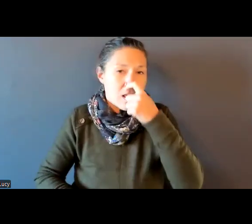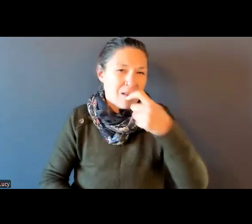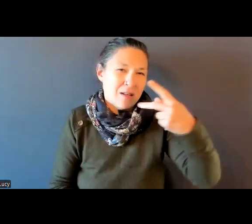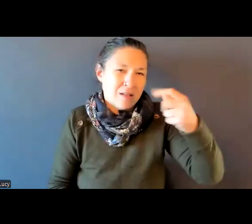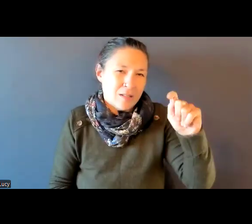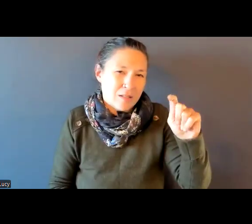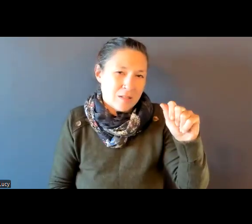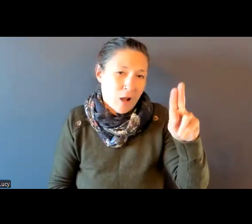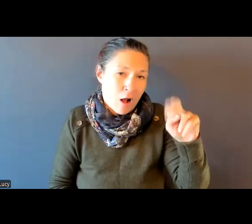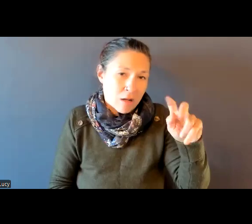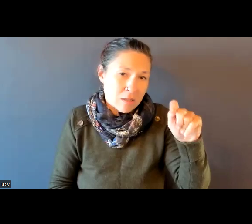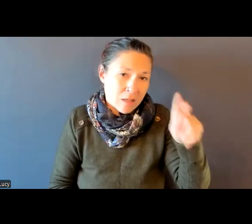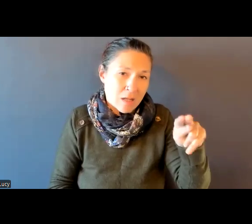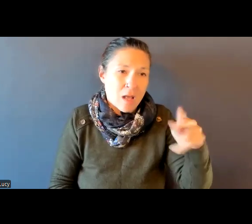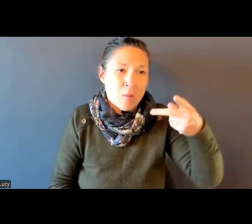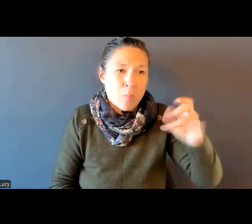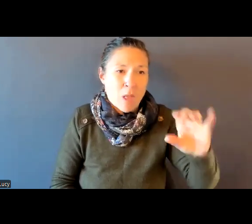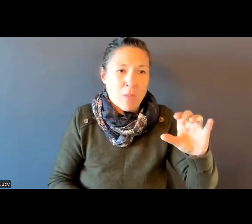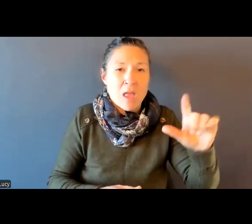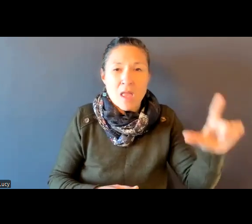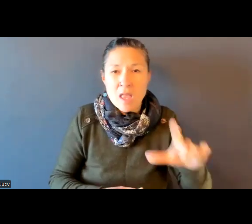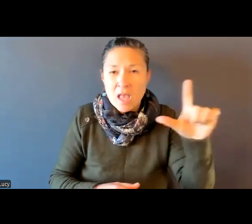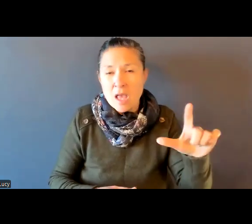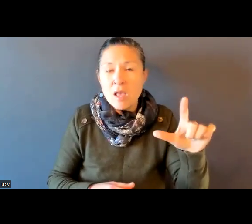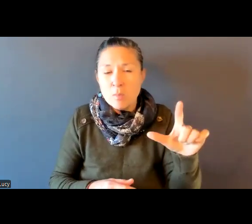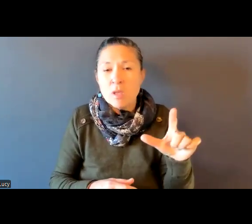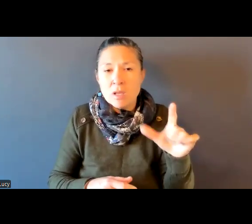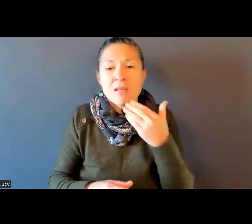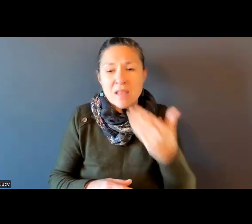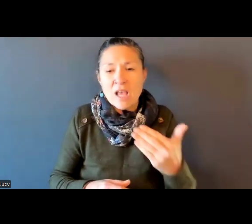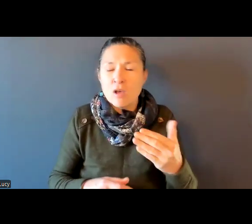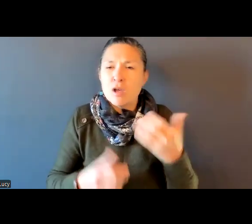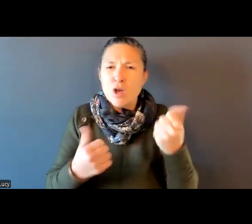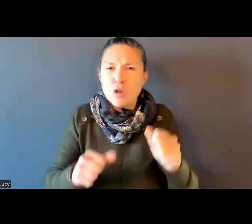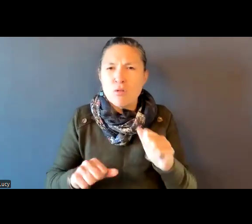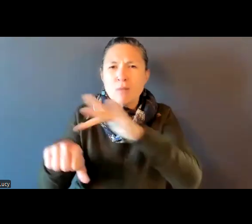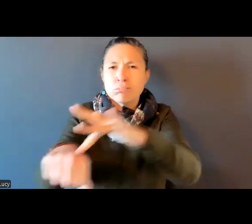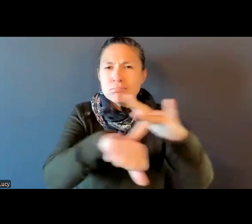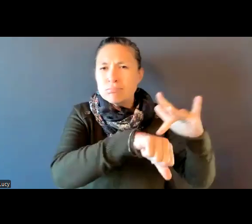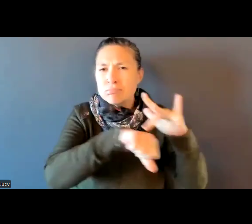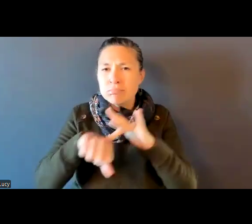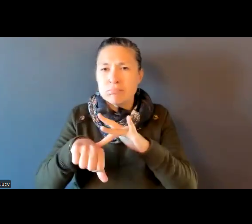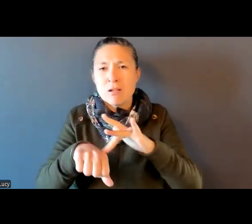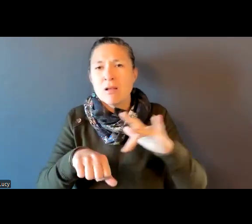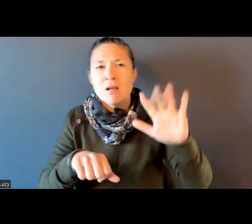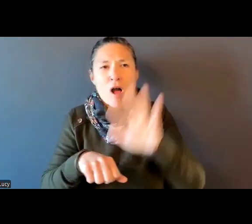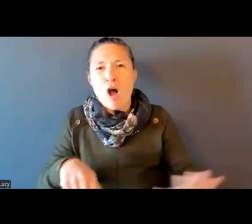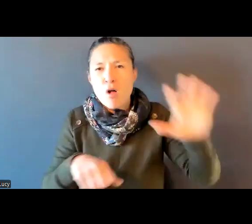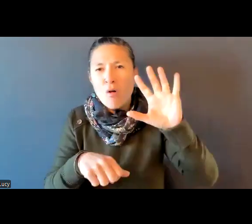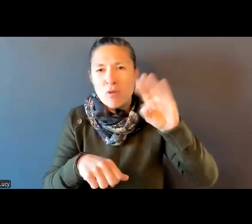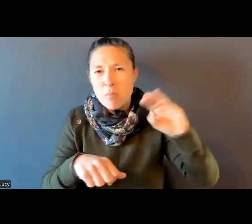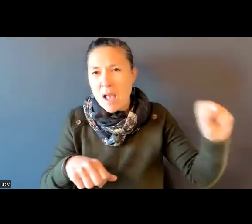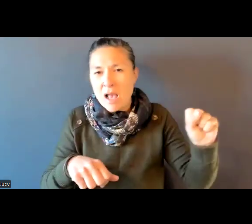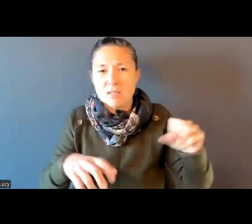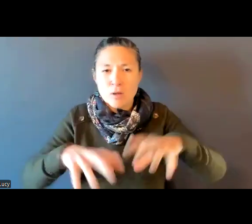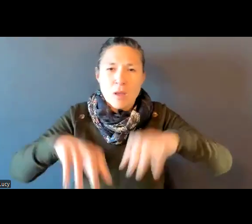are working hard to go to different corners of the state and to have these meetings both in person with the ability for